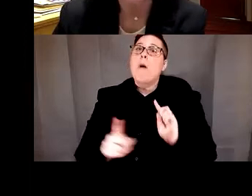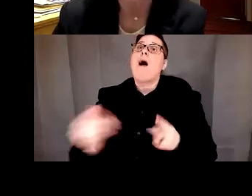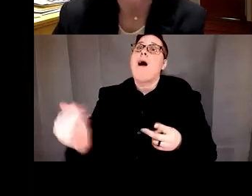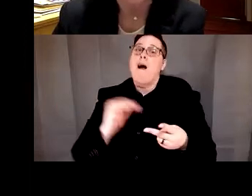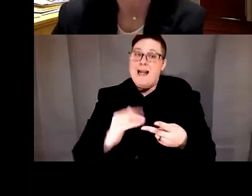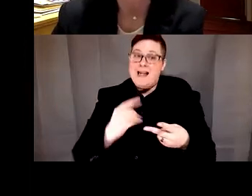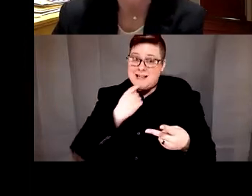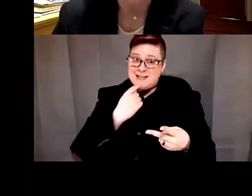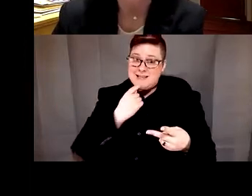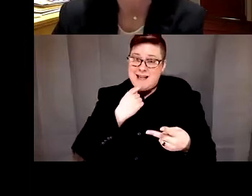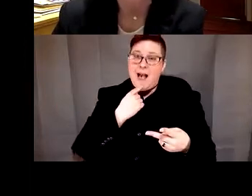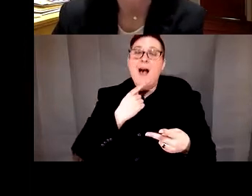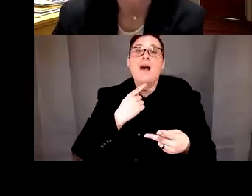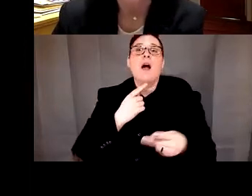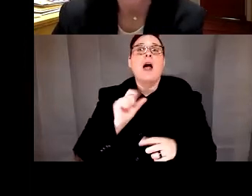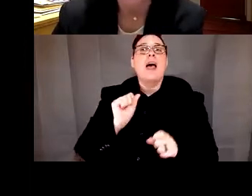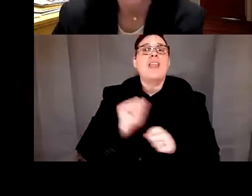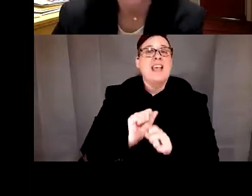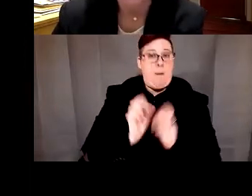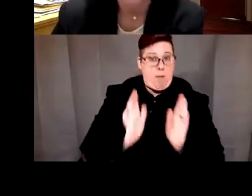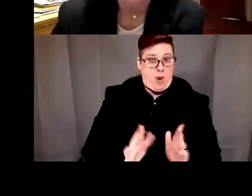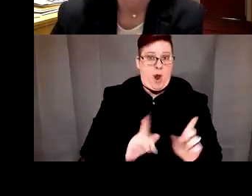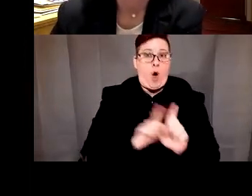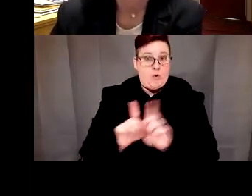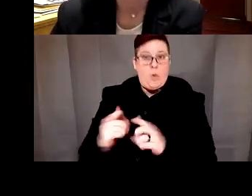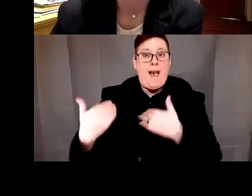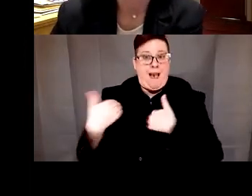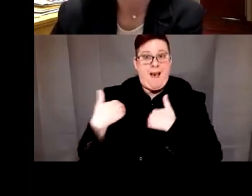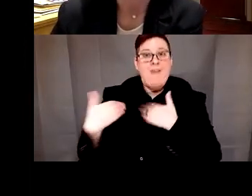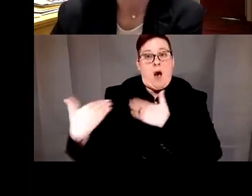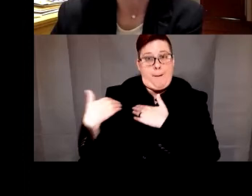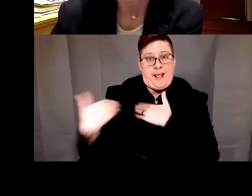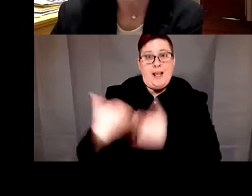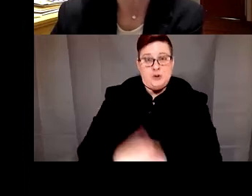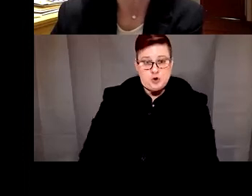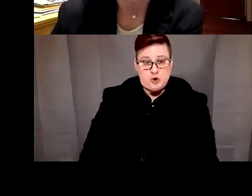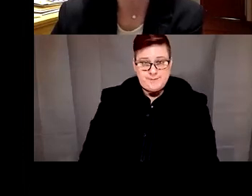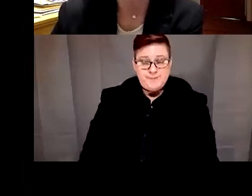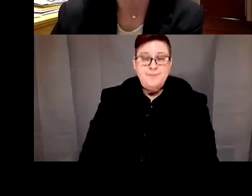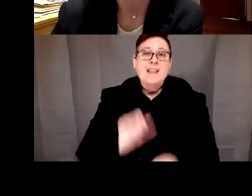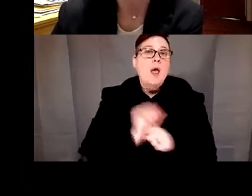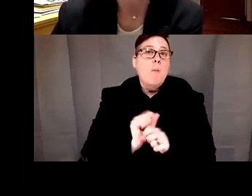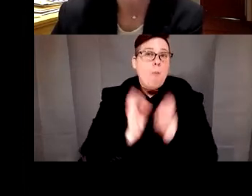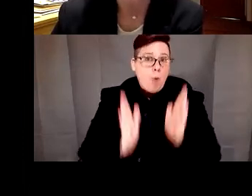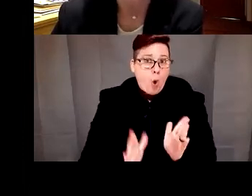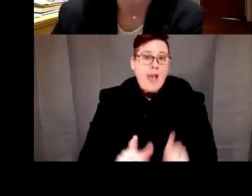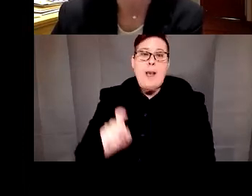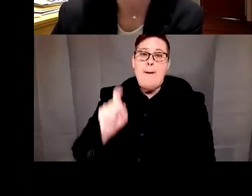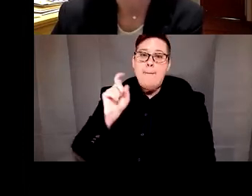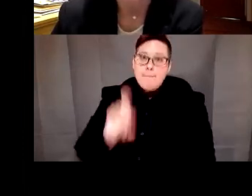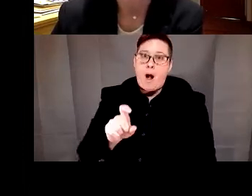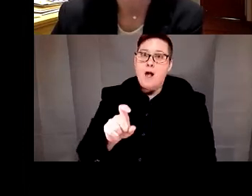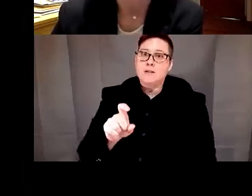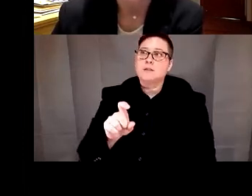also is an obligation of the employee. And the employee has to take advantage of